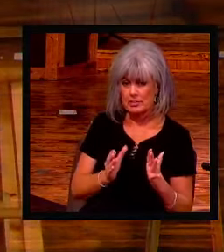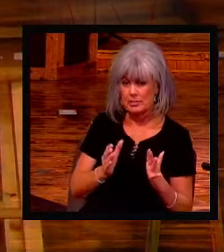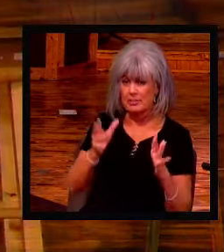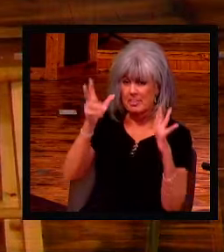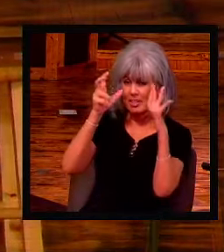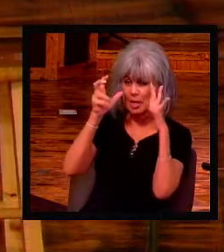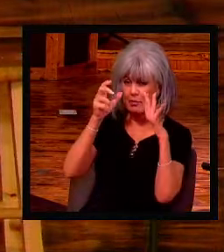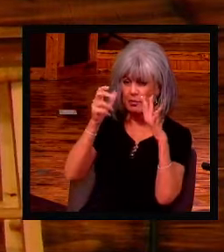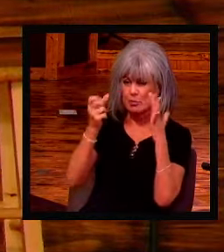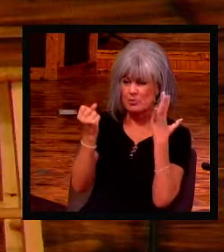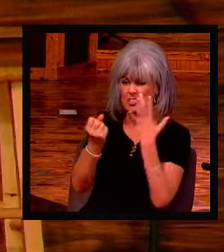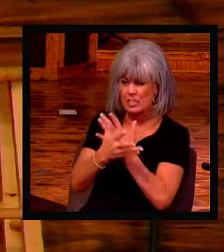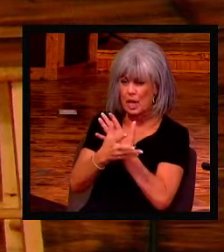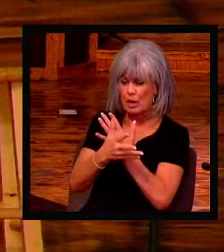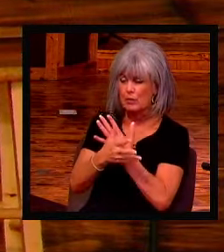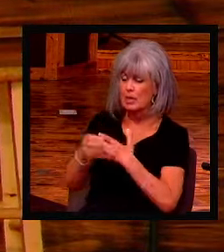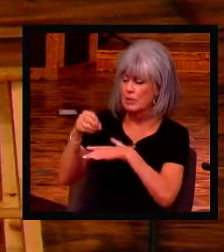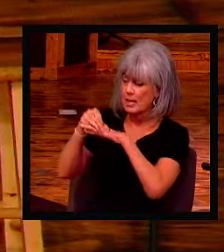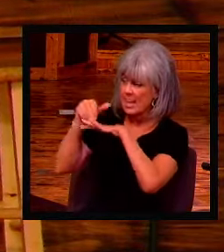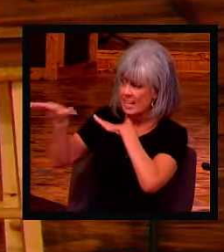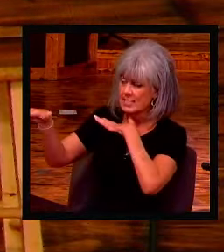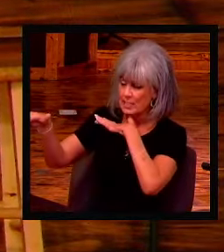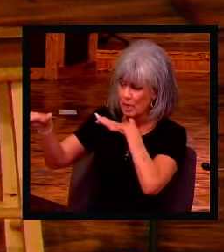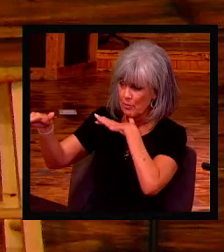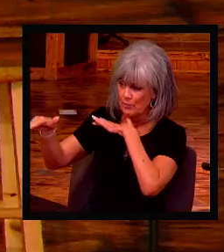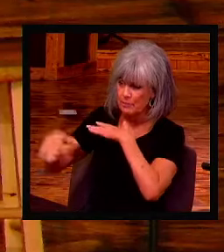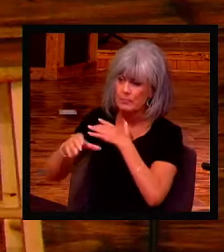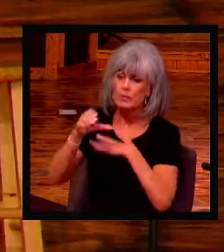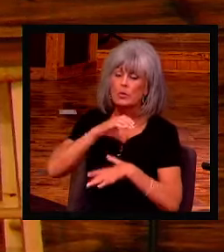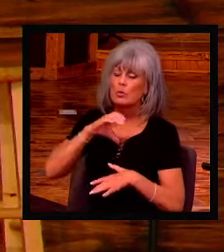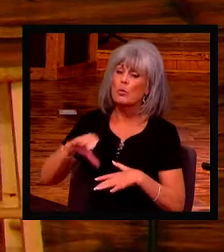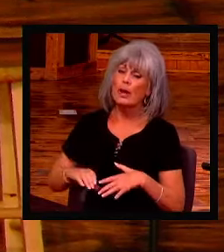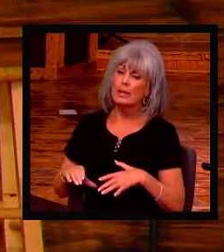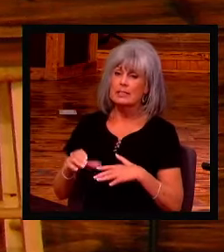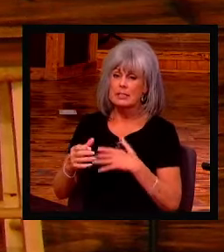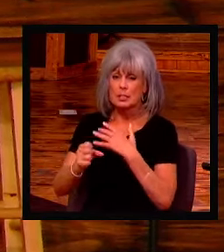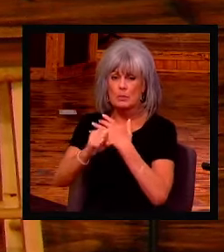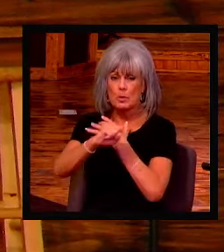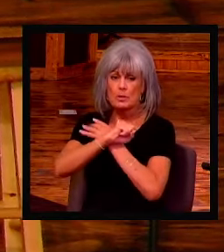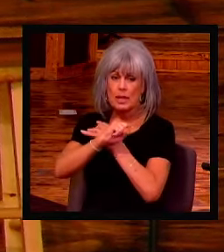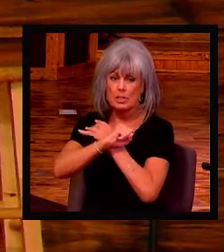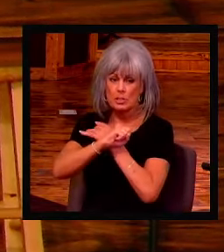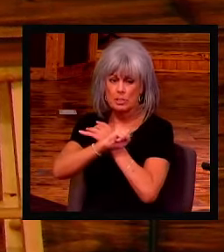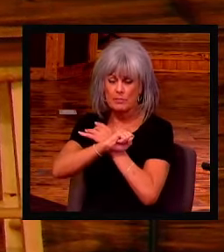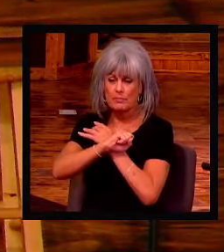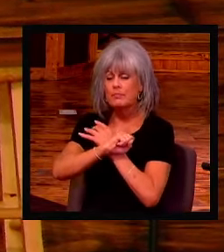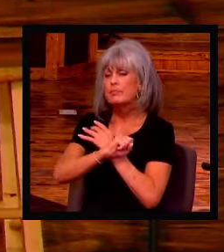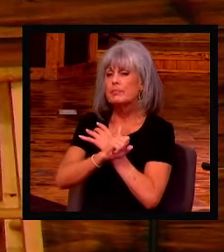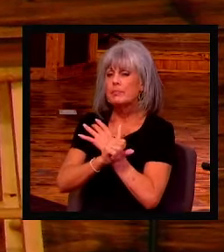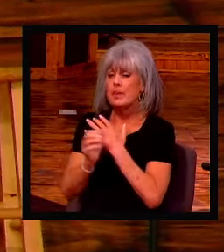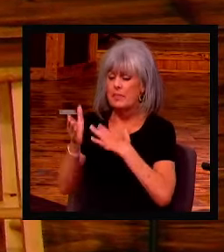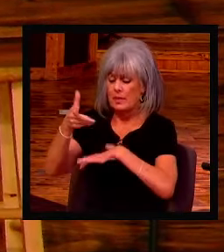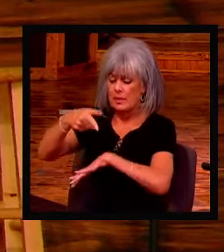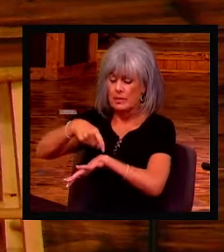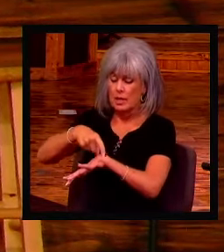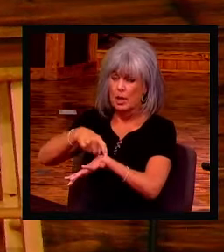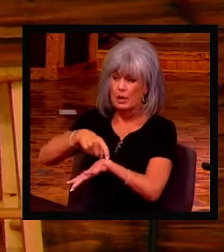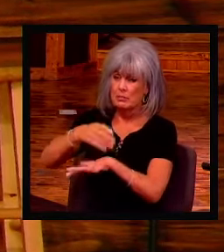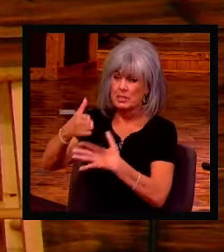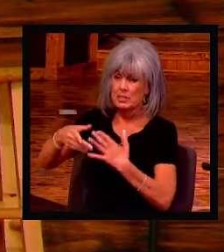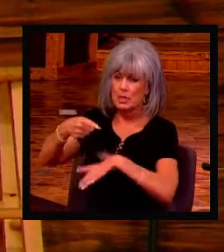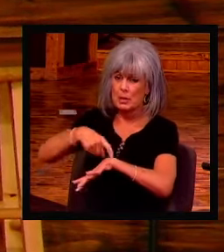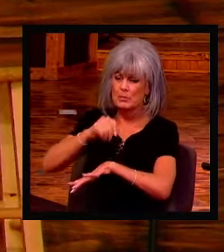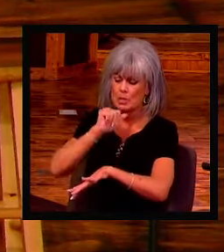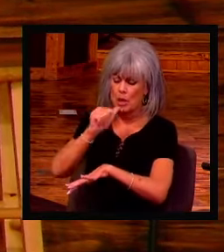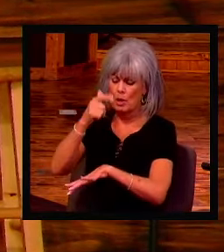Christ is a form of protection. That's why I said a couple weeks ago, I believe in the end times, some people will come to Jesus, not because